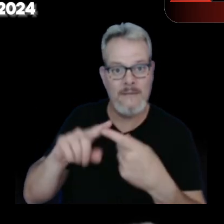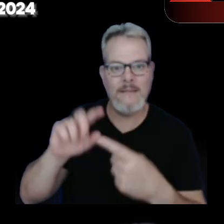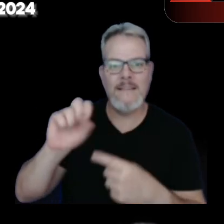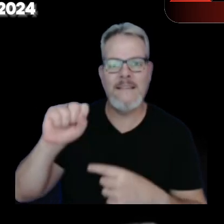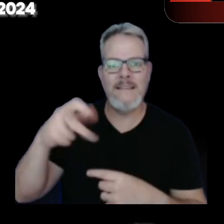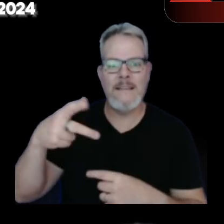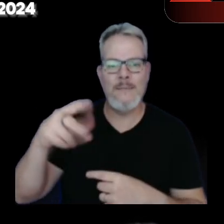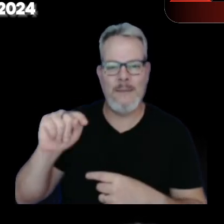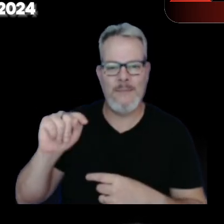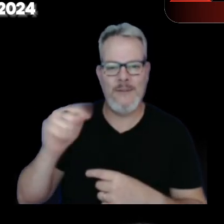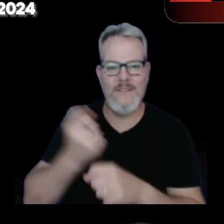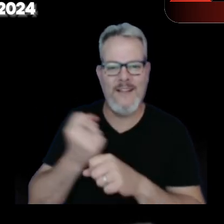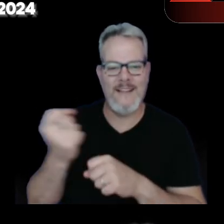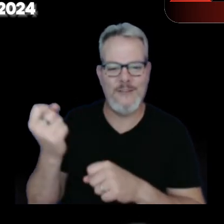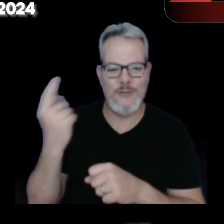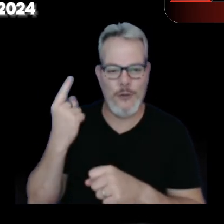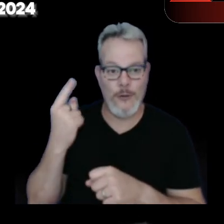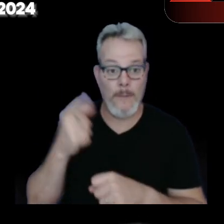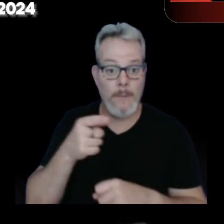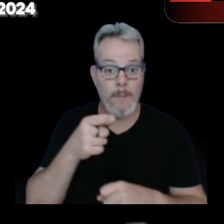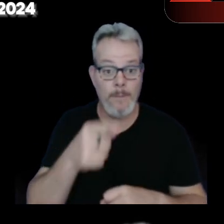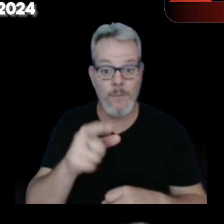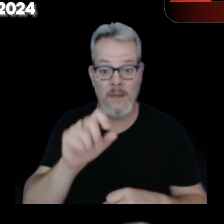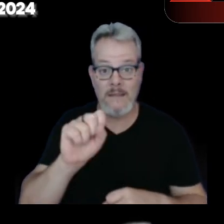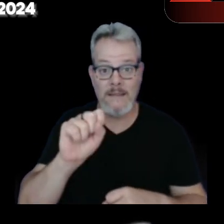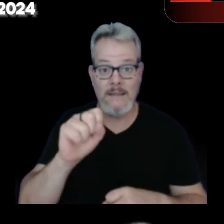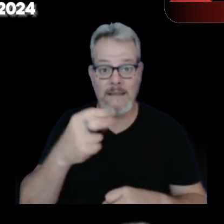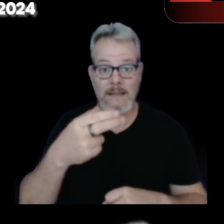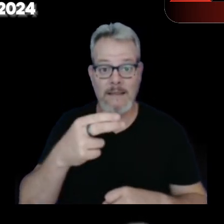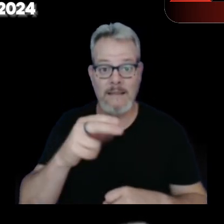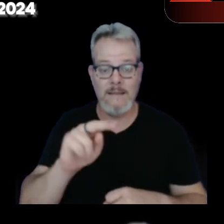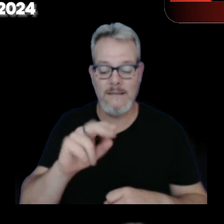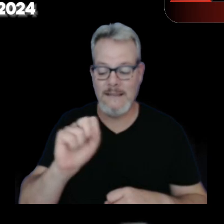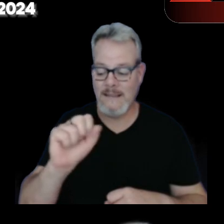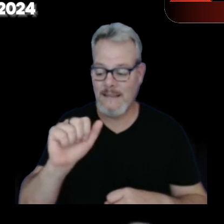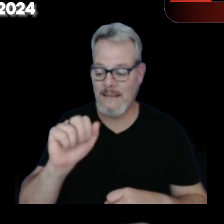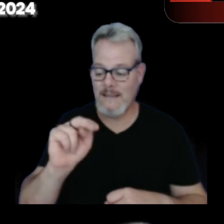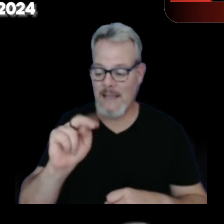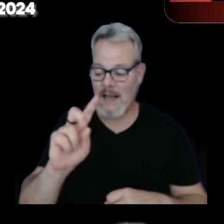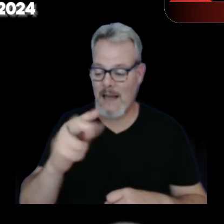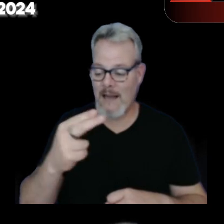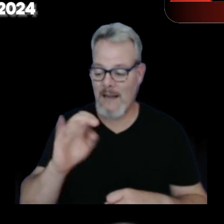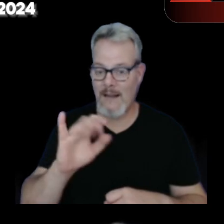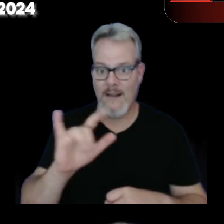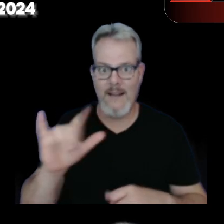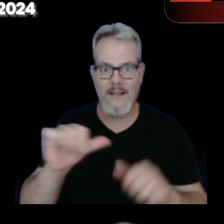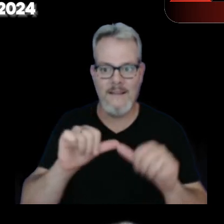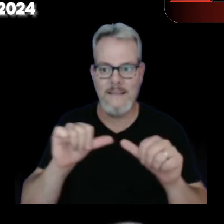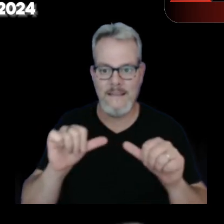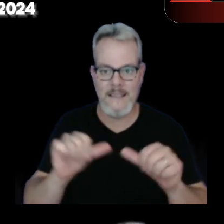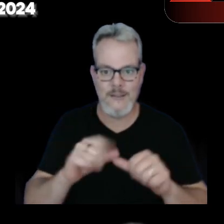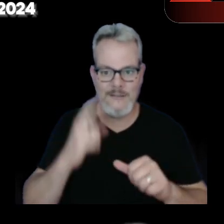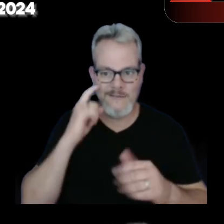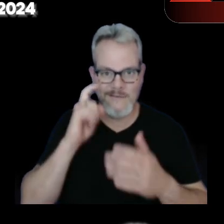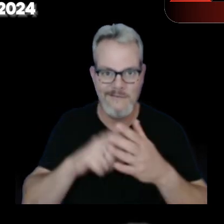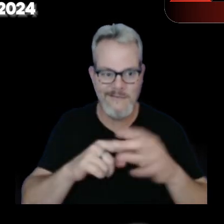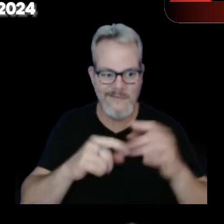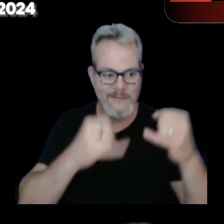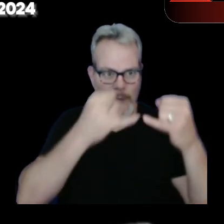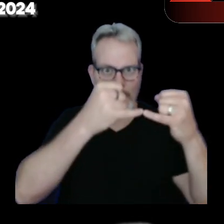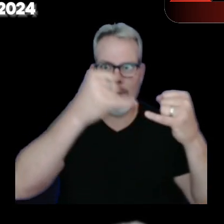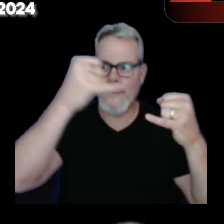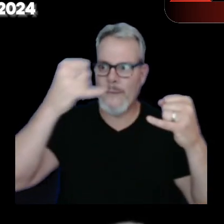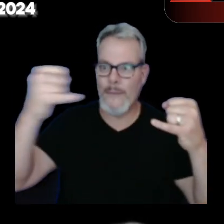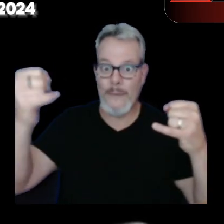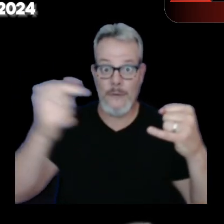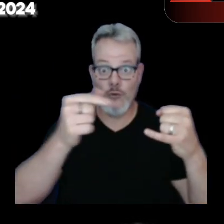Hill Station, this green line indicates more of a South Caldera area. And over the last few weeks here,